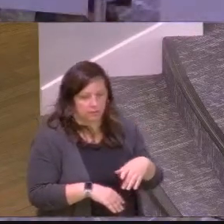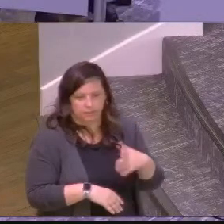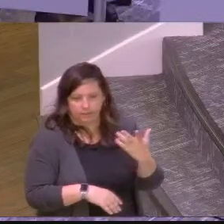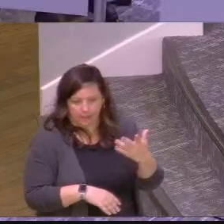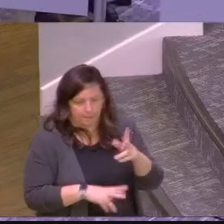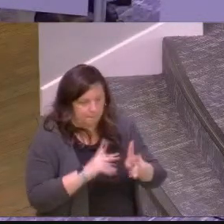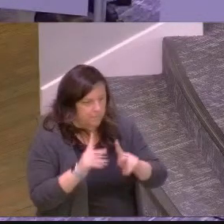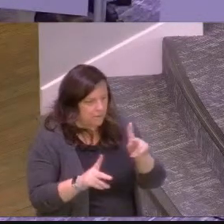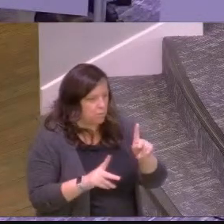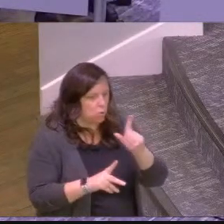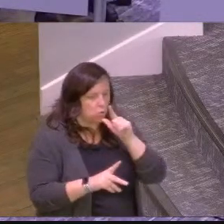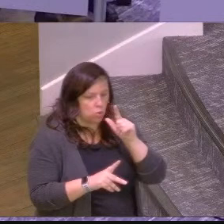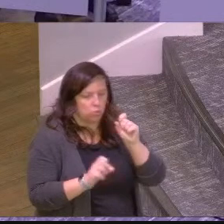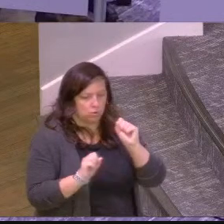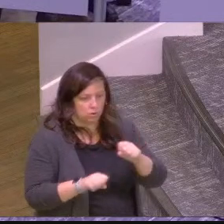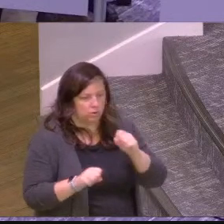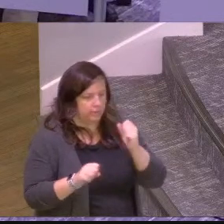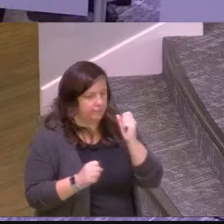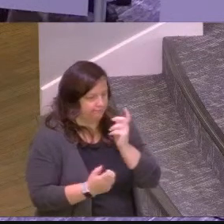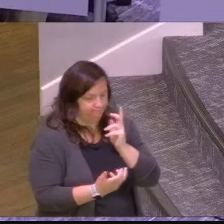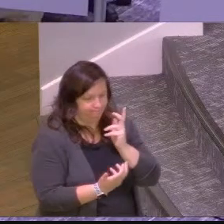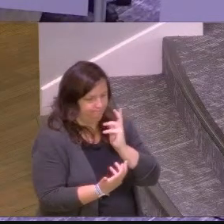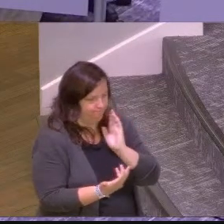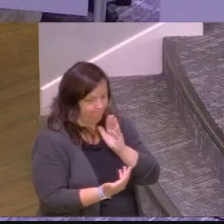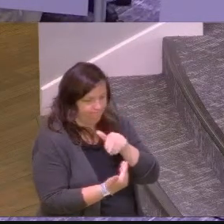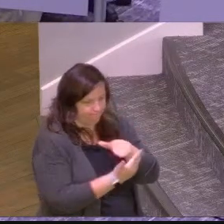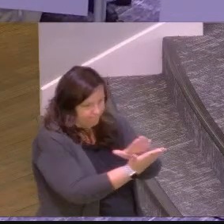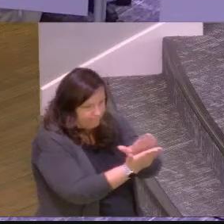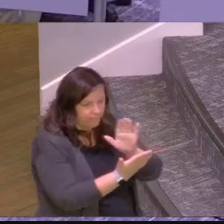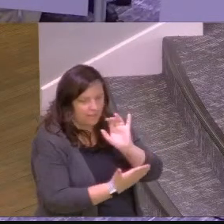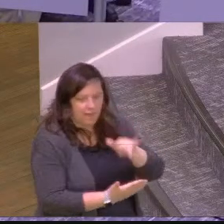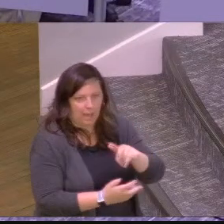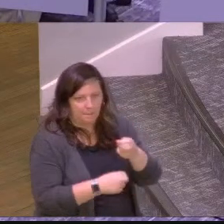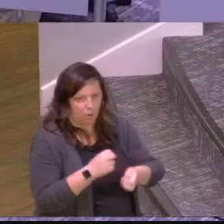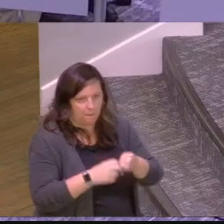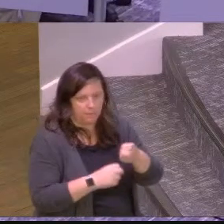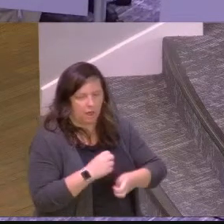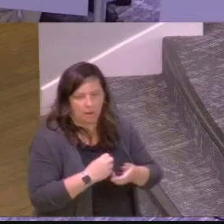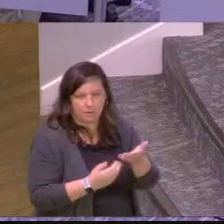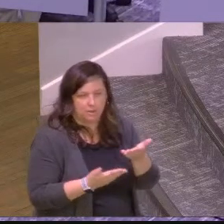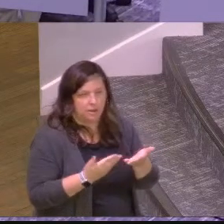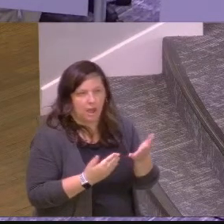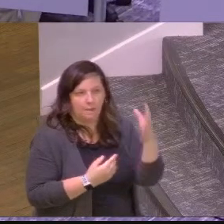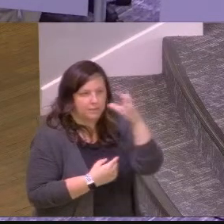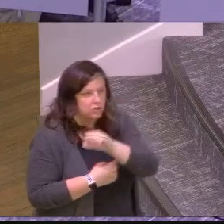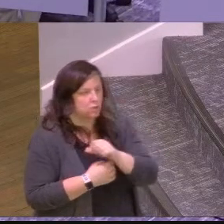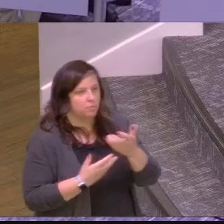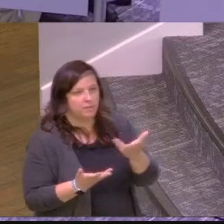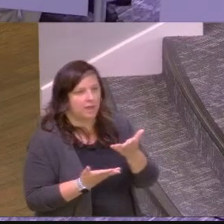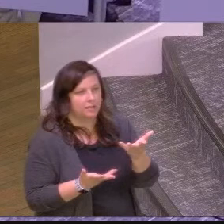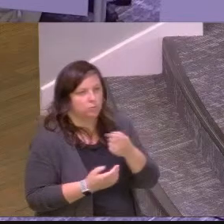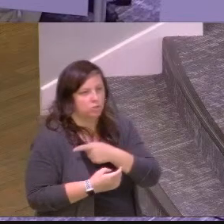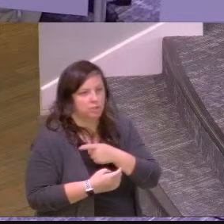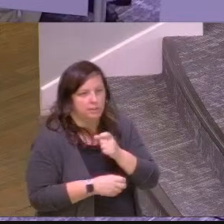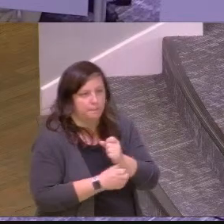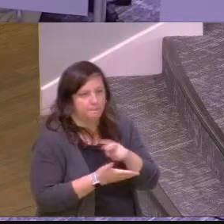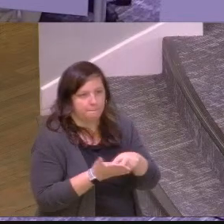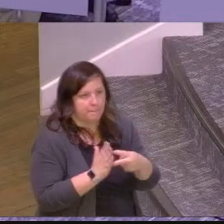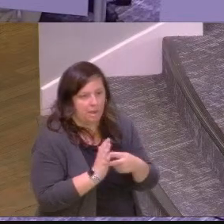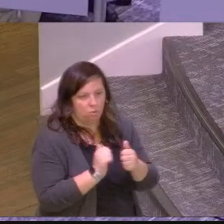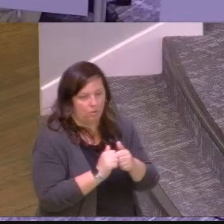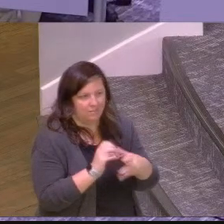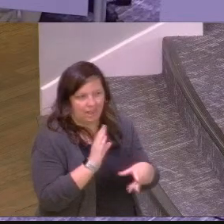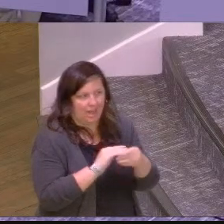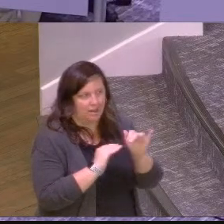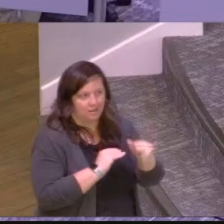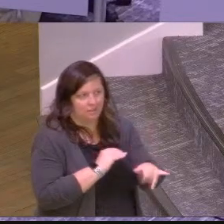work. I would have to get her to explain that, but I'm assuming that that's what she meant there, because even when I look at, I'm